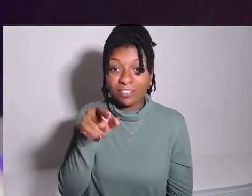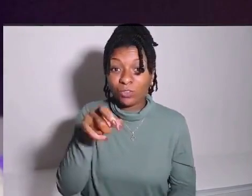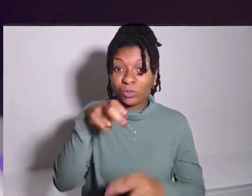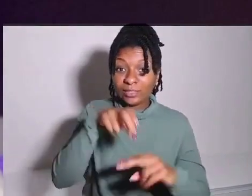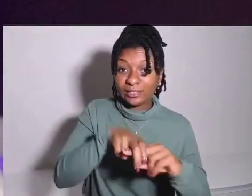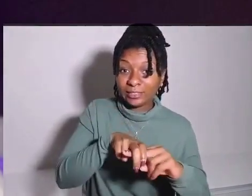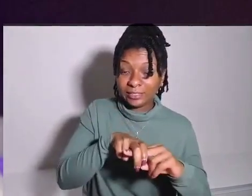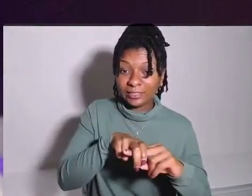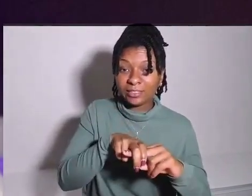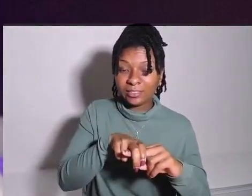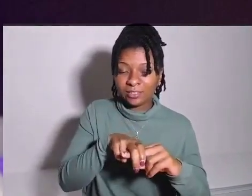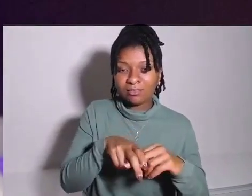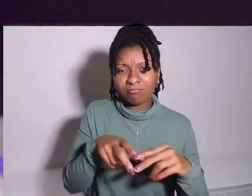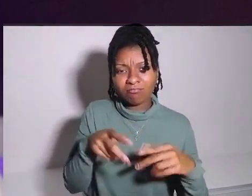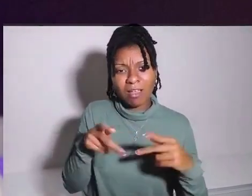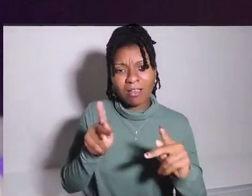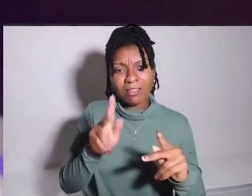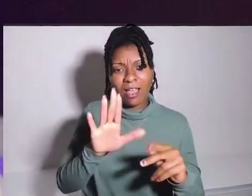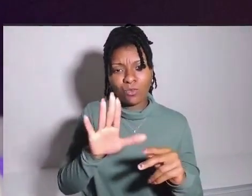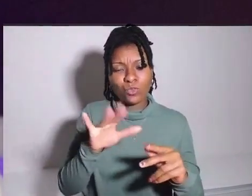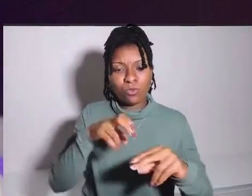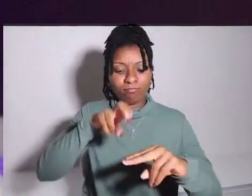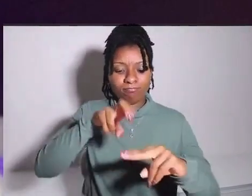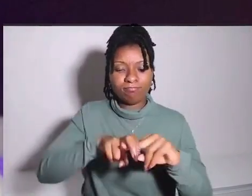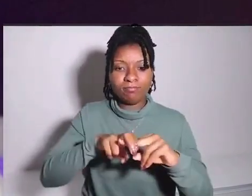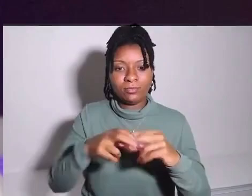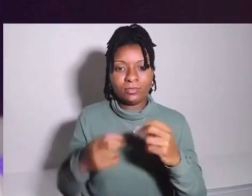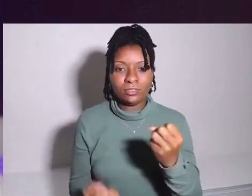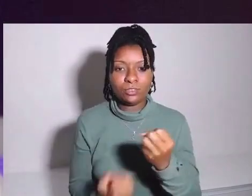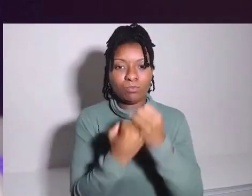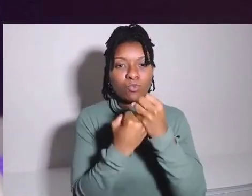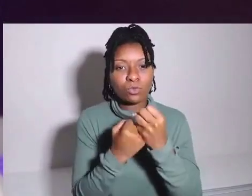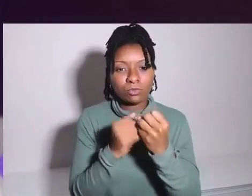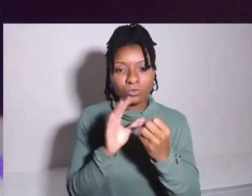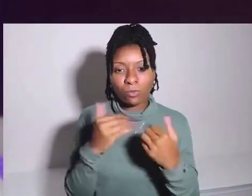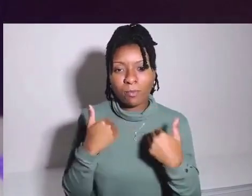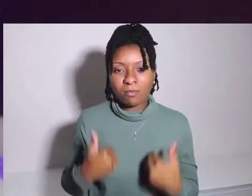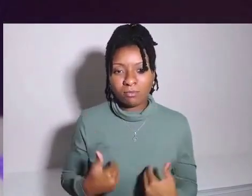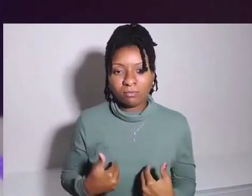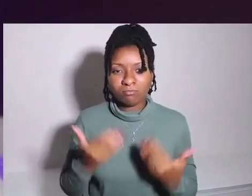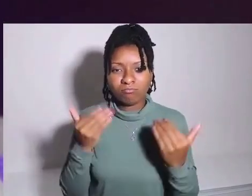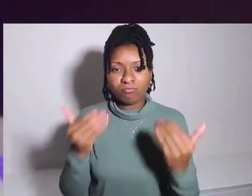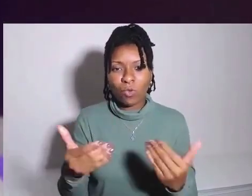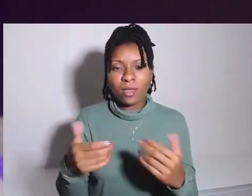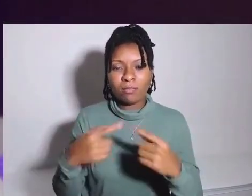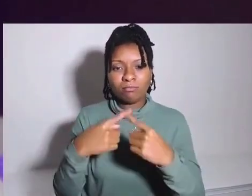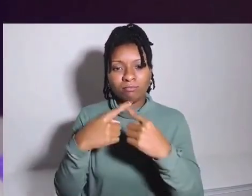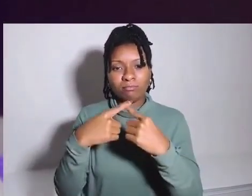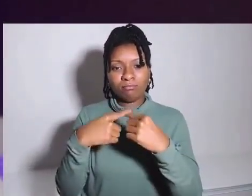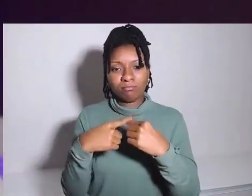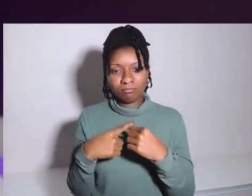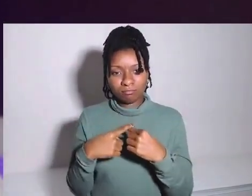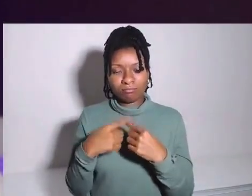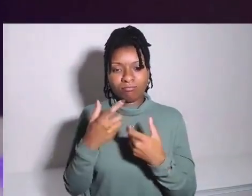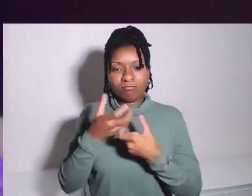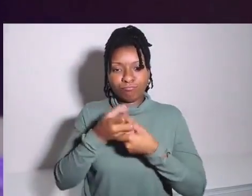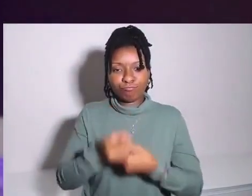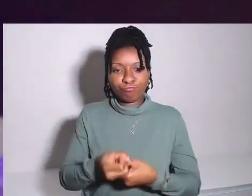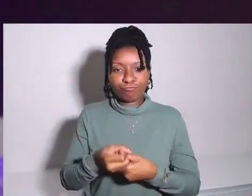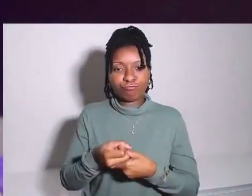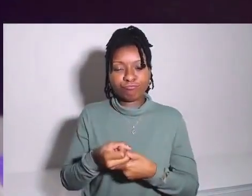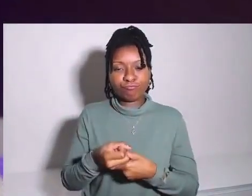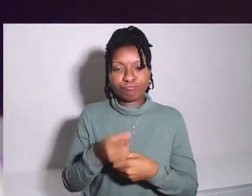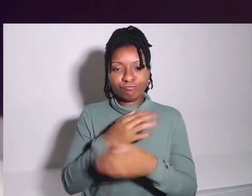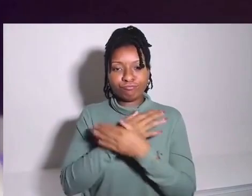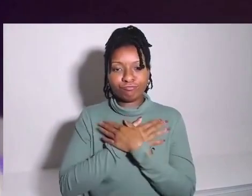where you are sitting to support your body. So lean back. That's the invitation.